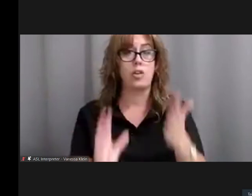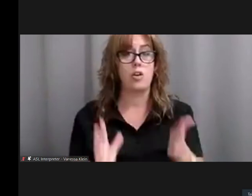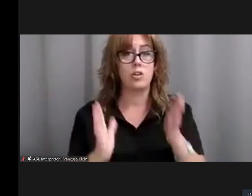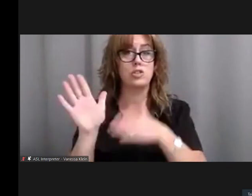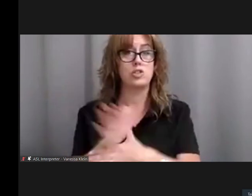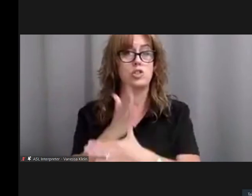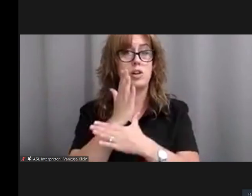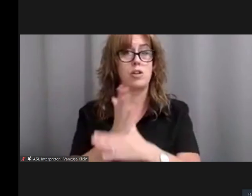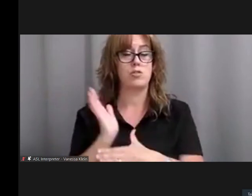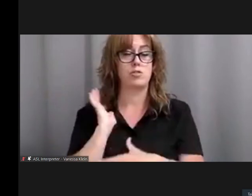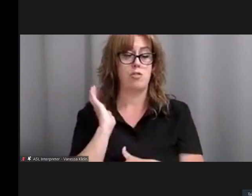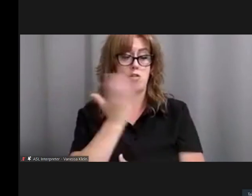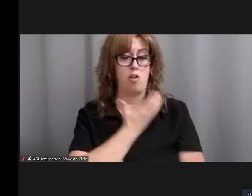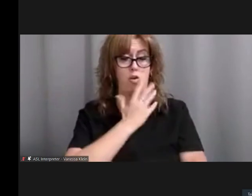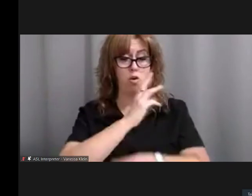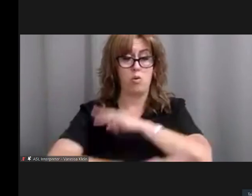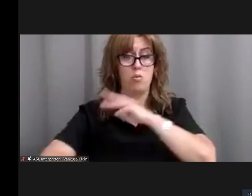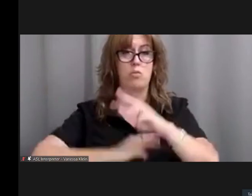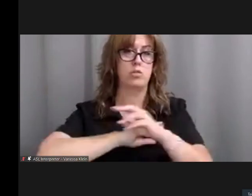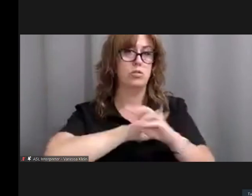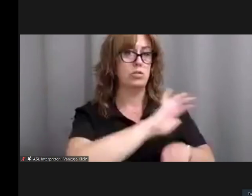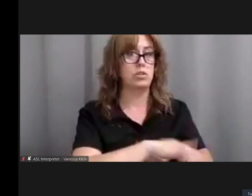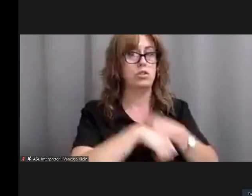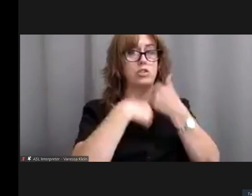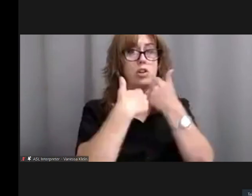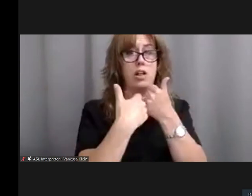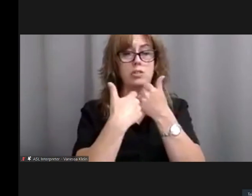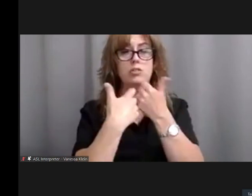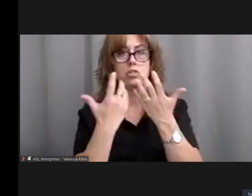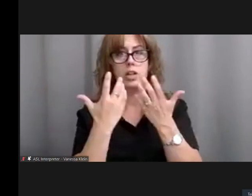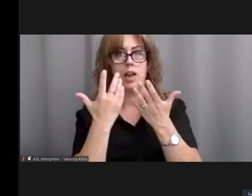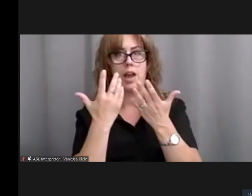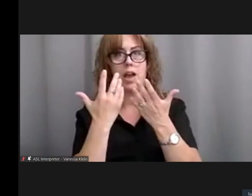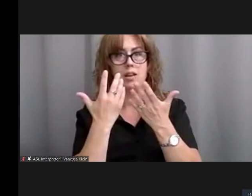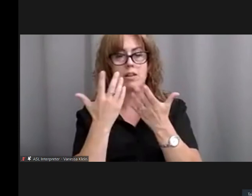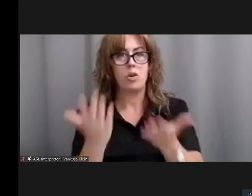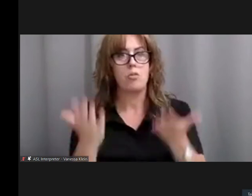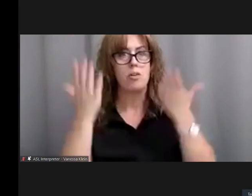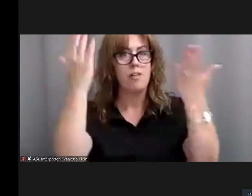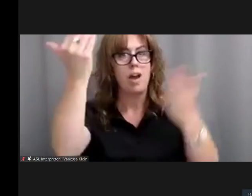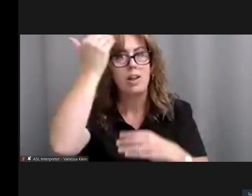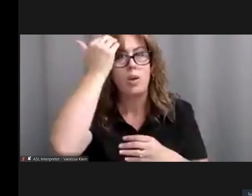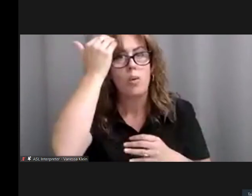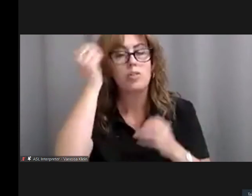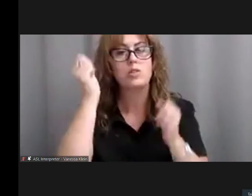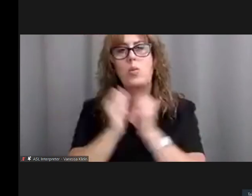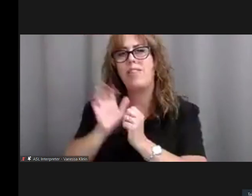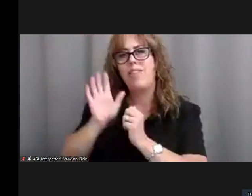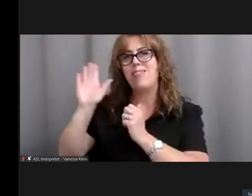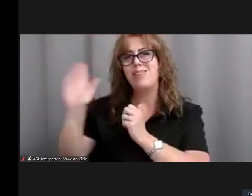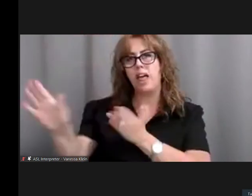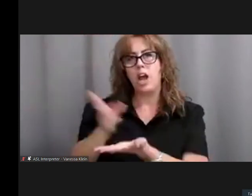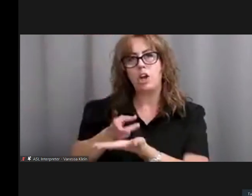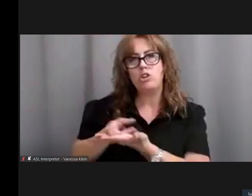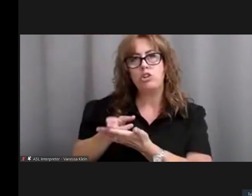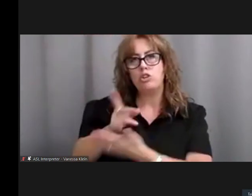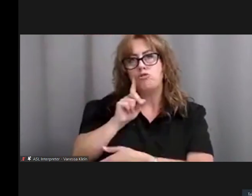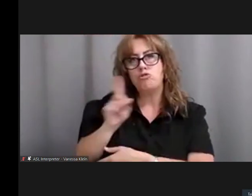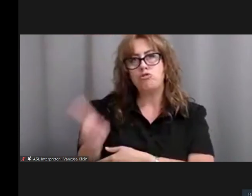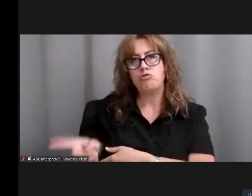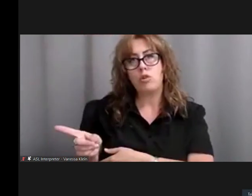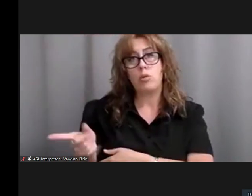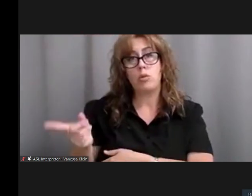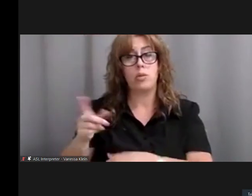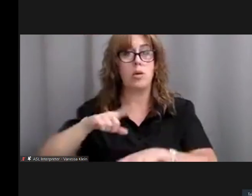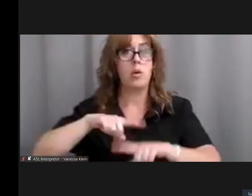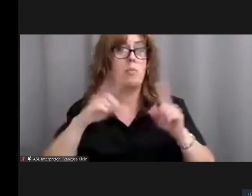and demanding awareness with their truth. Without them, there is nothing, but we are still here. So let's be